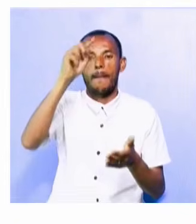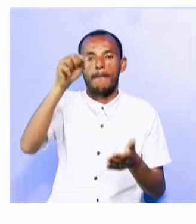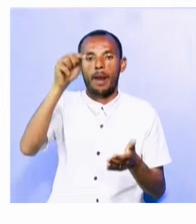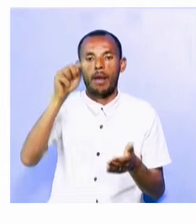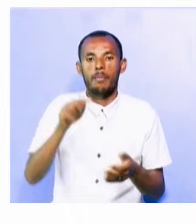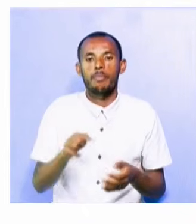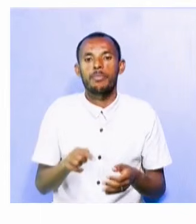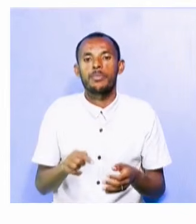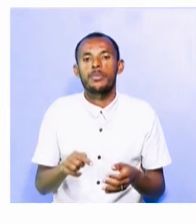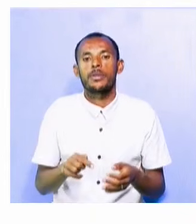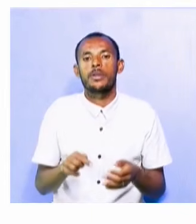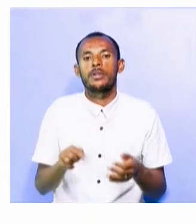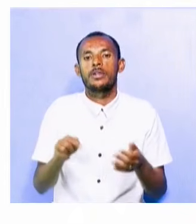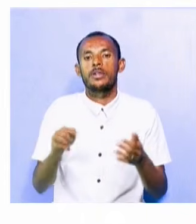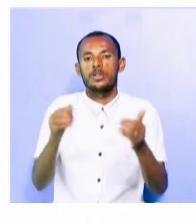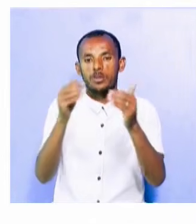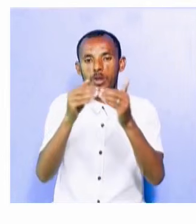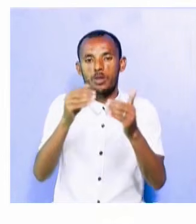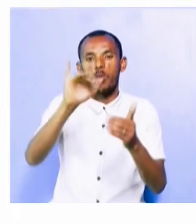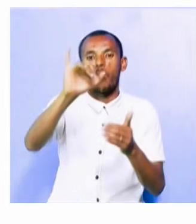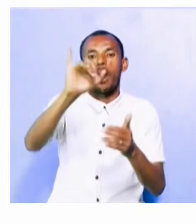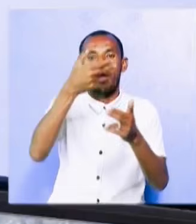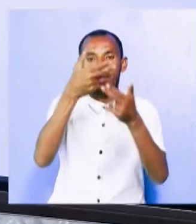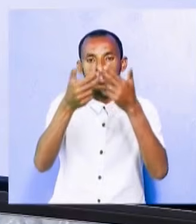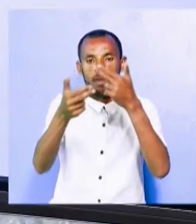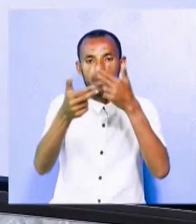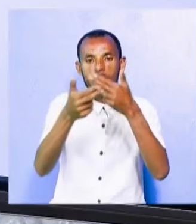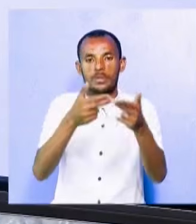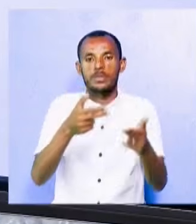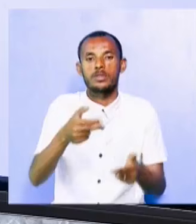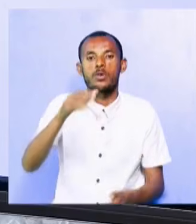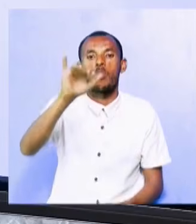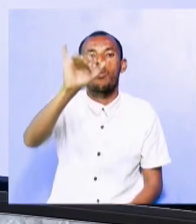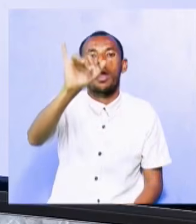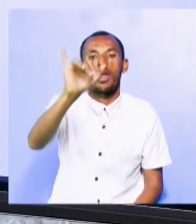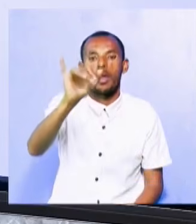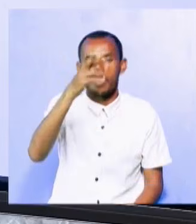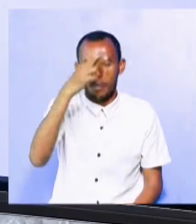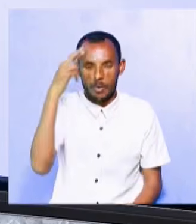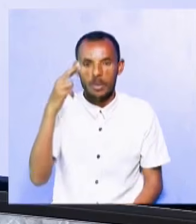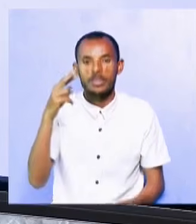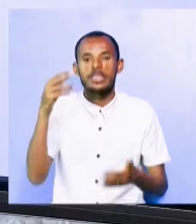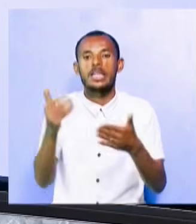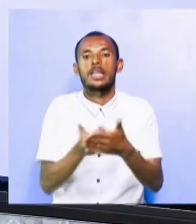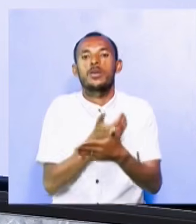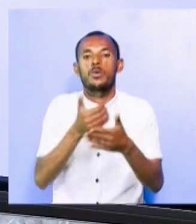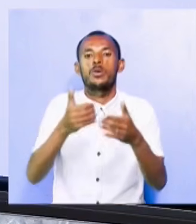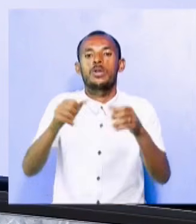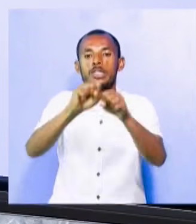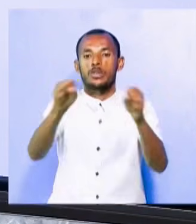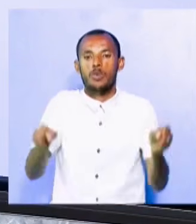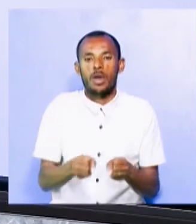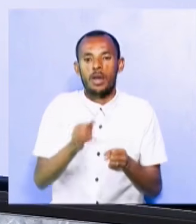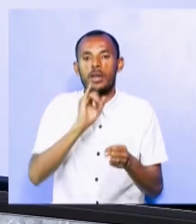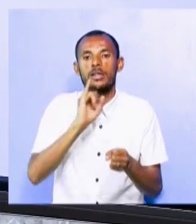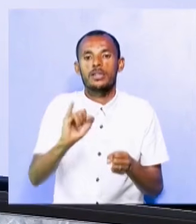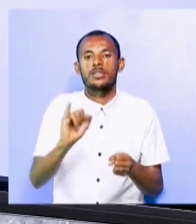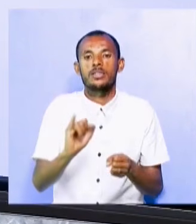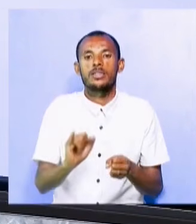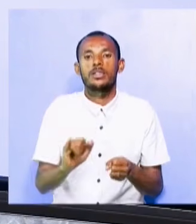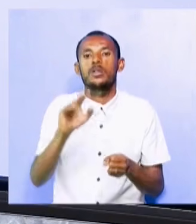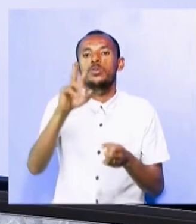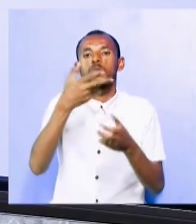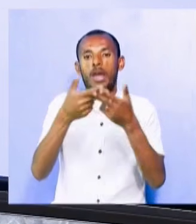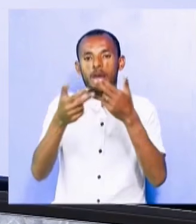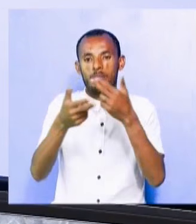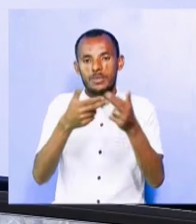becomes y times y, because the new square region is the area of